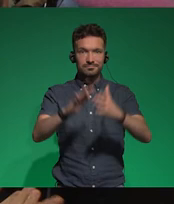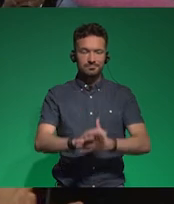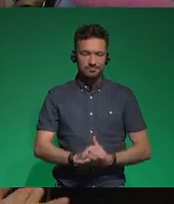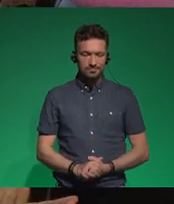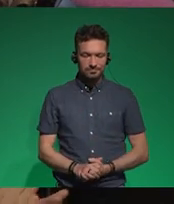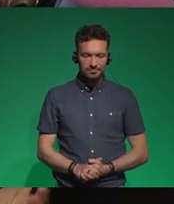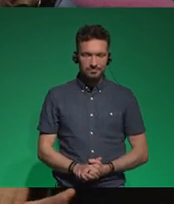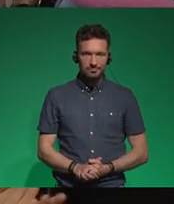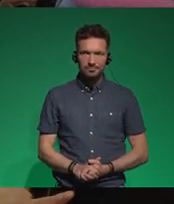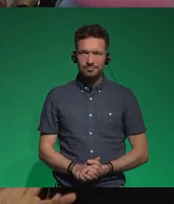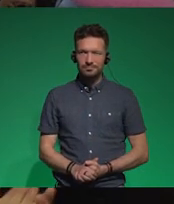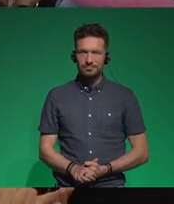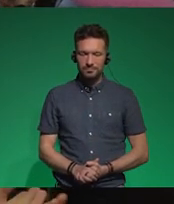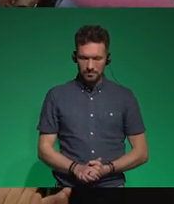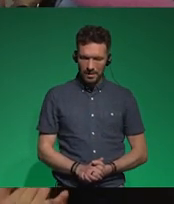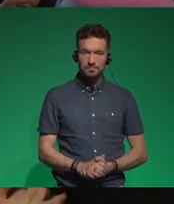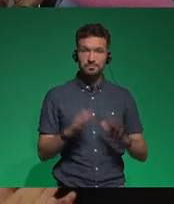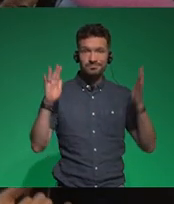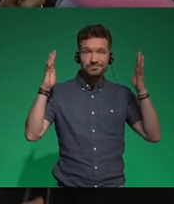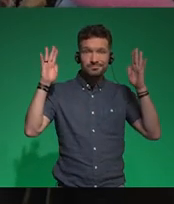It was again not the...